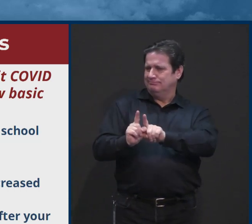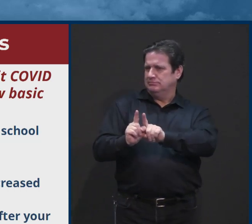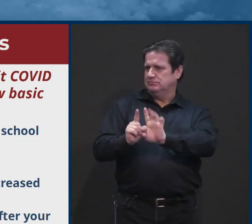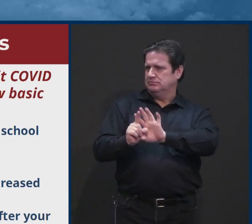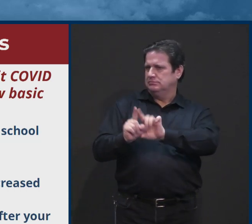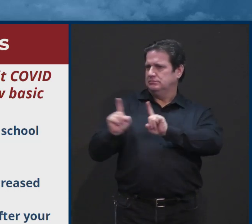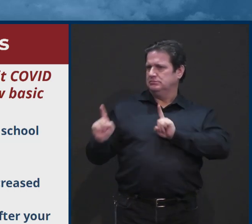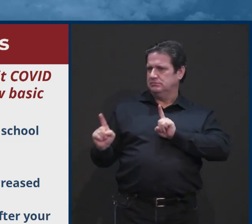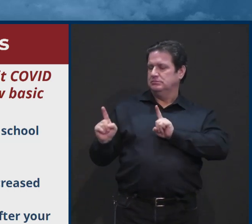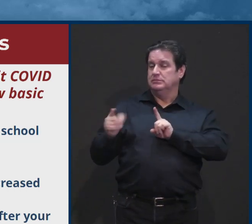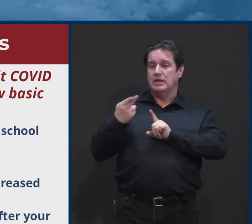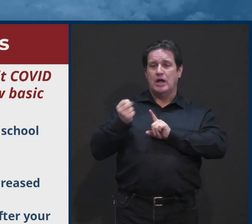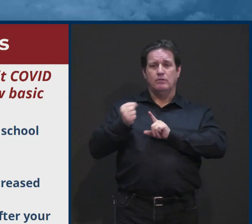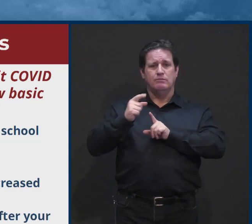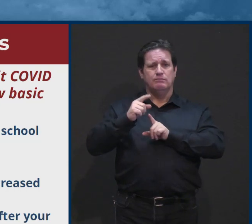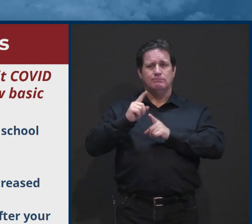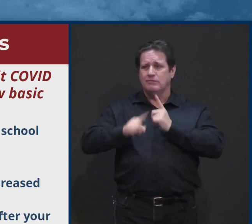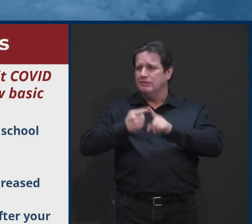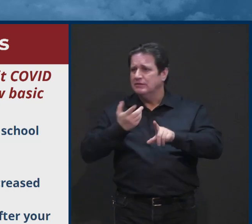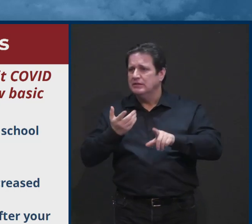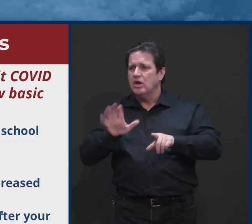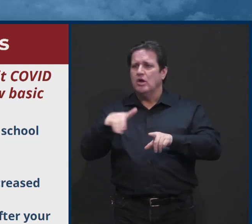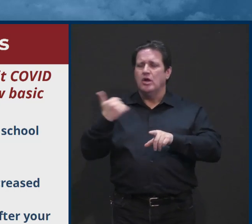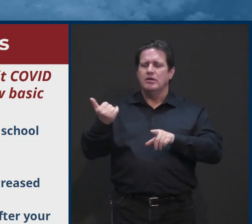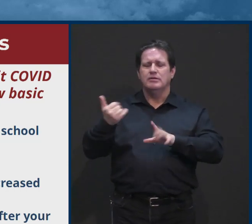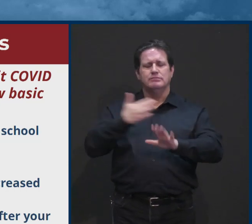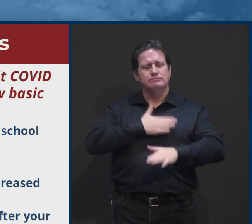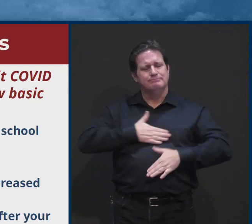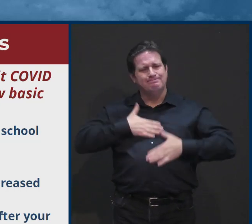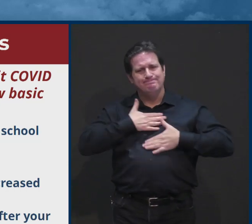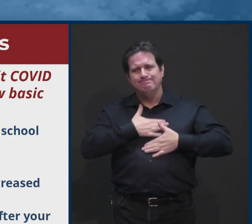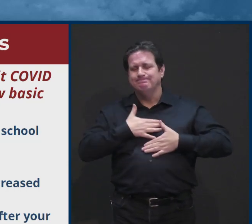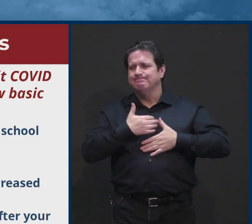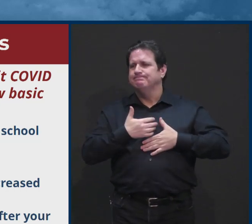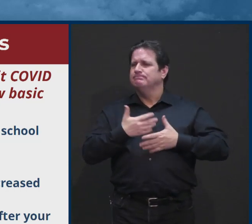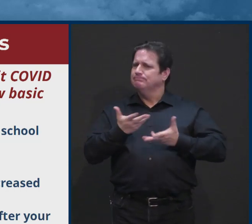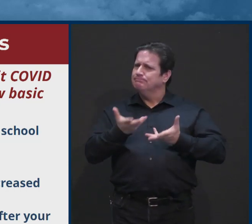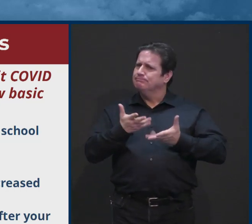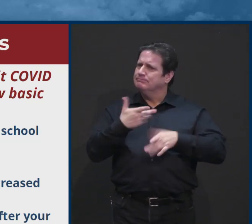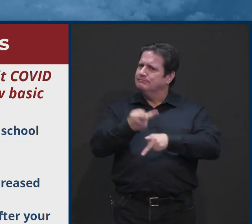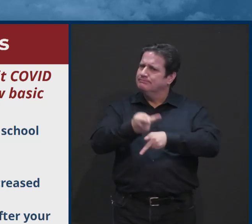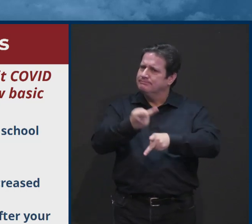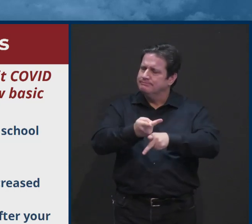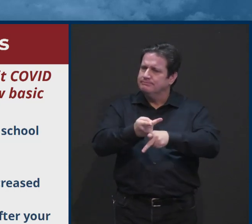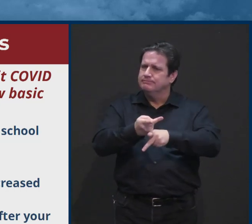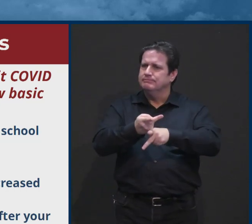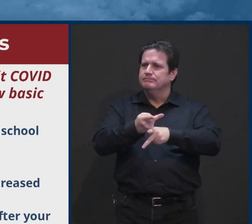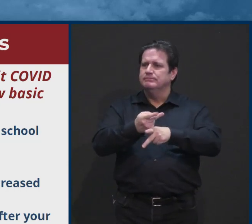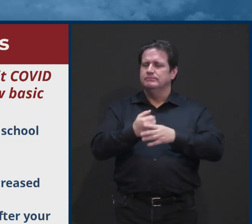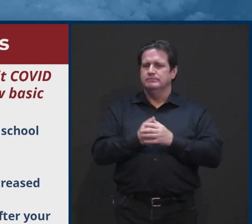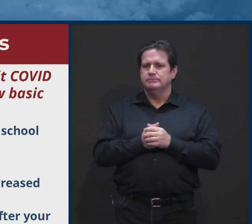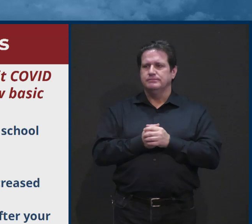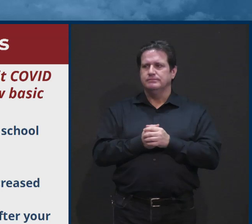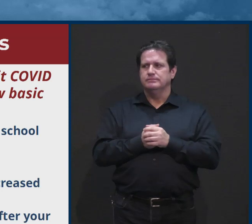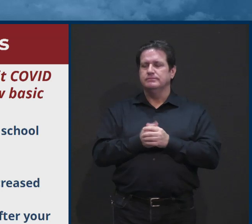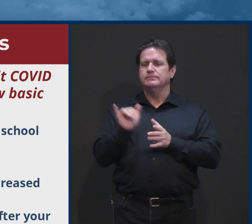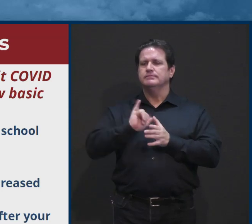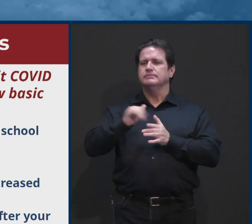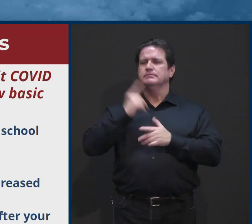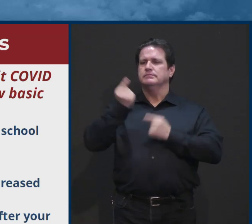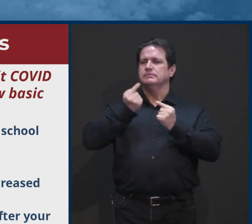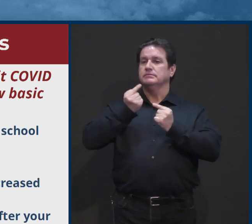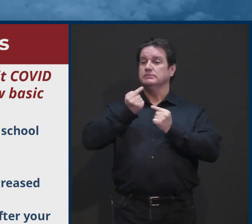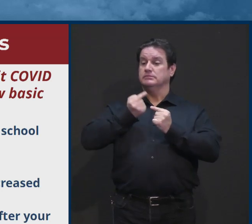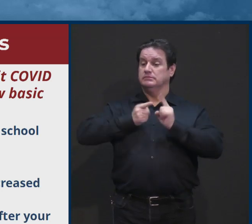high school friends and others. Again, please be as careful as you possibly can, and also consider